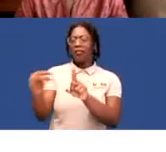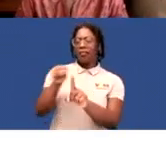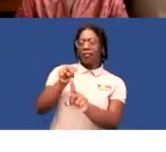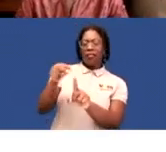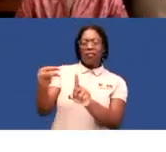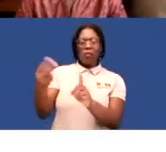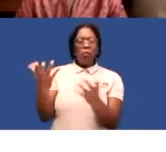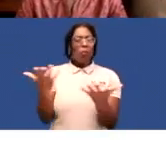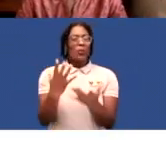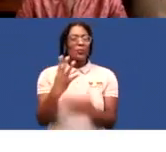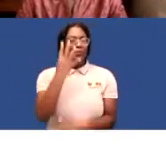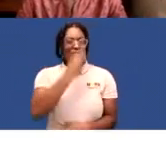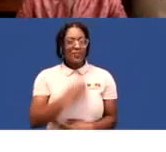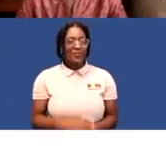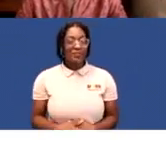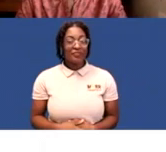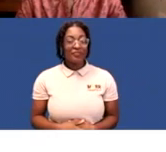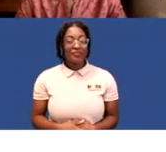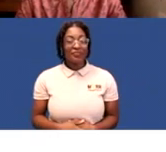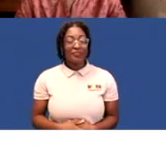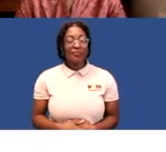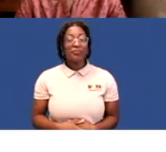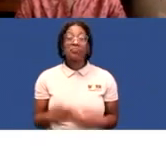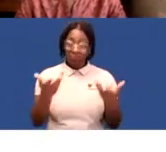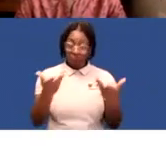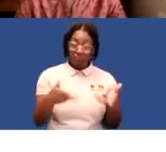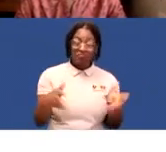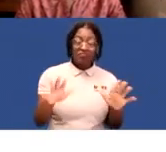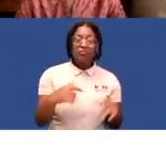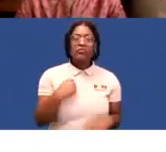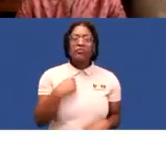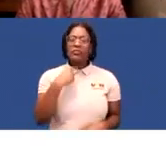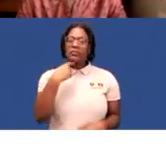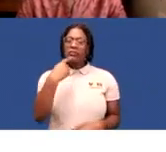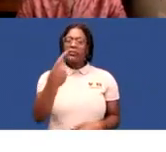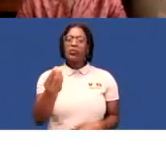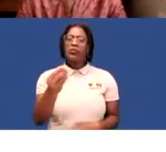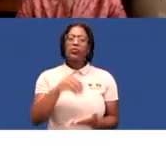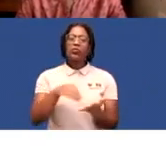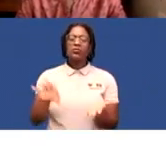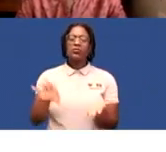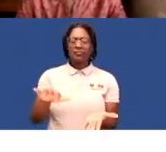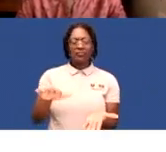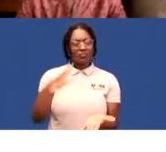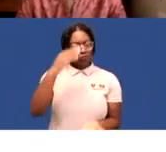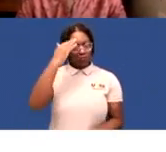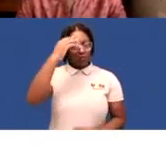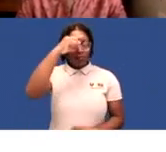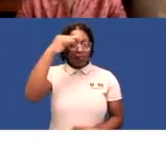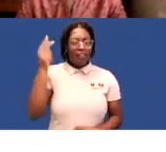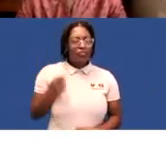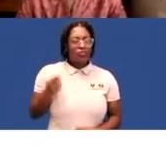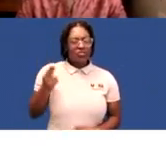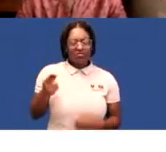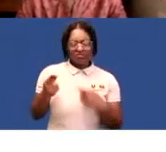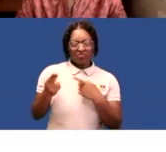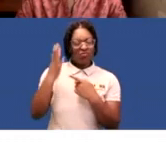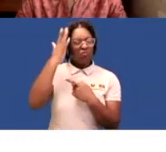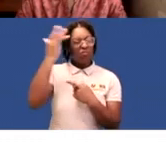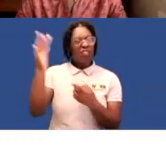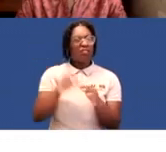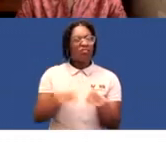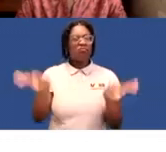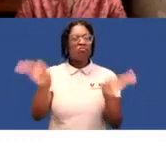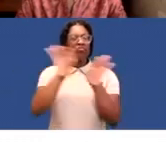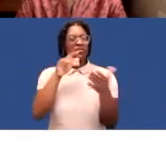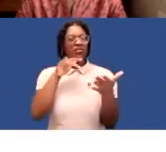Next, I tell my kids why it's important to celebrate Black history. I tell them my story of learning about history where no one looked